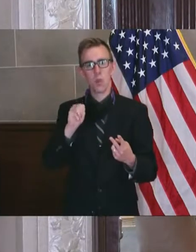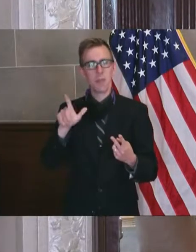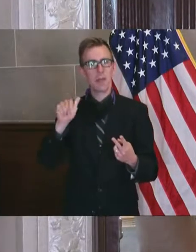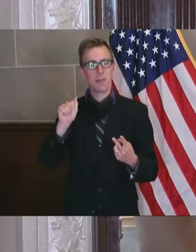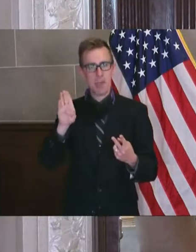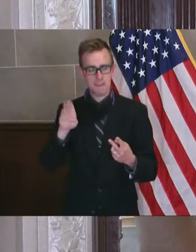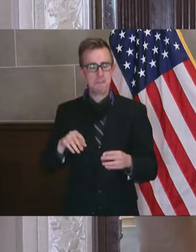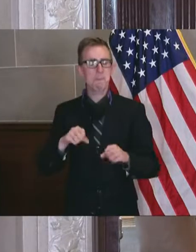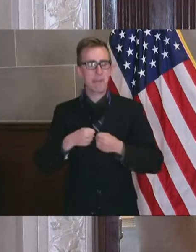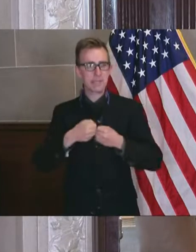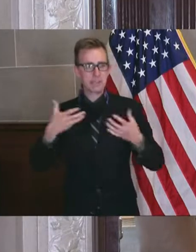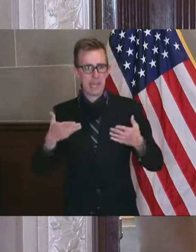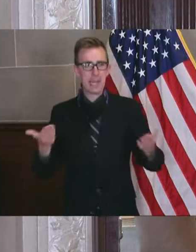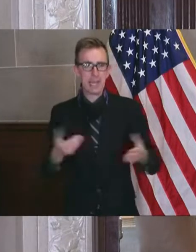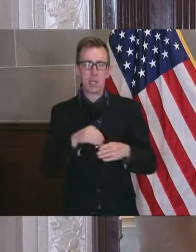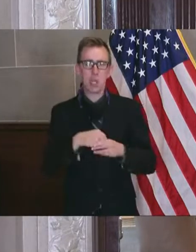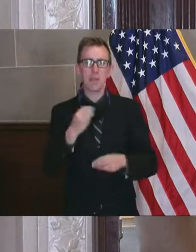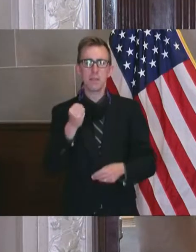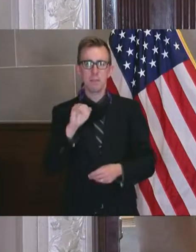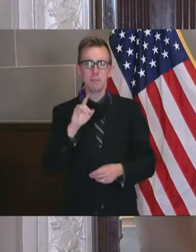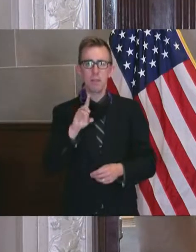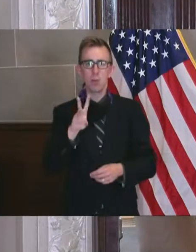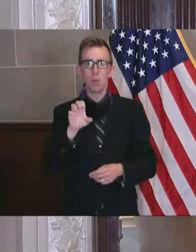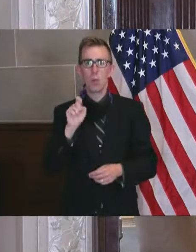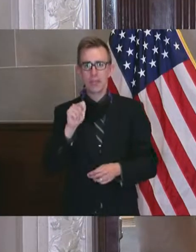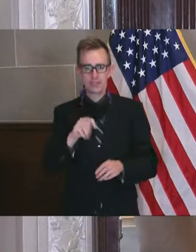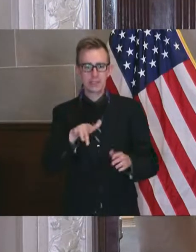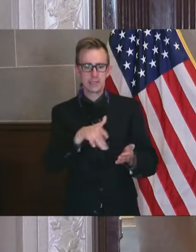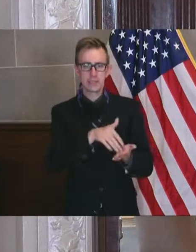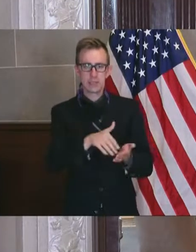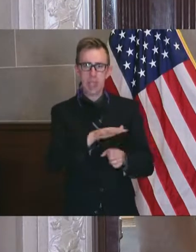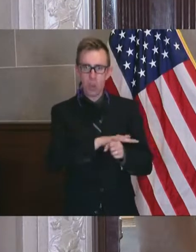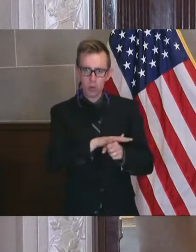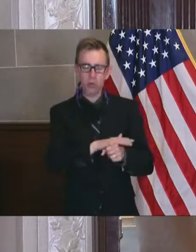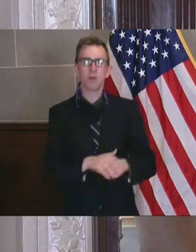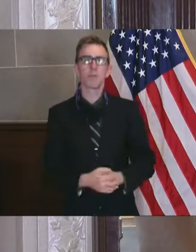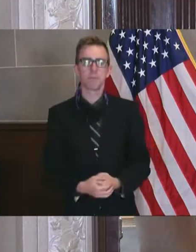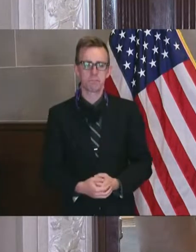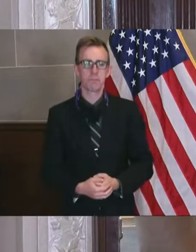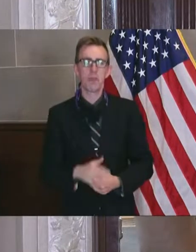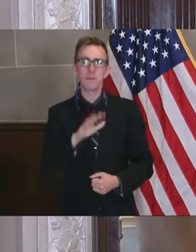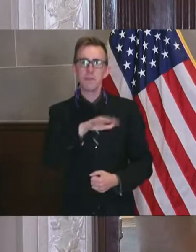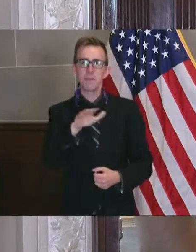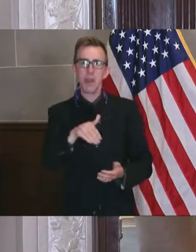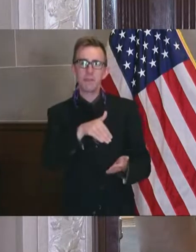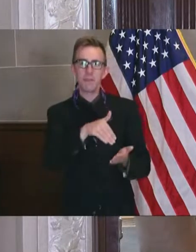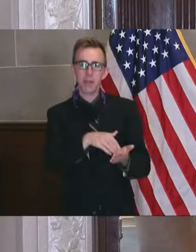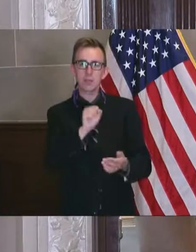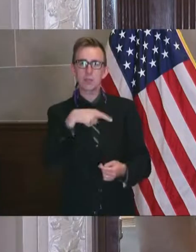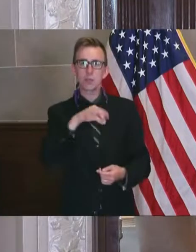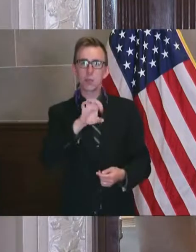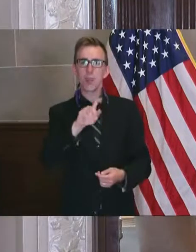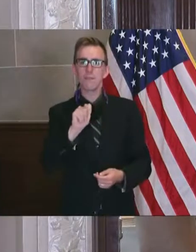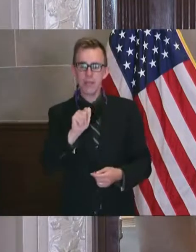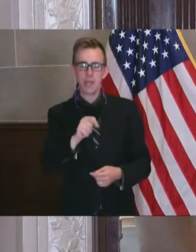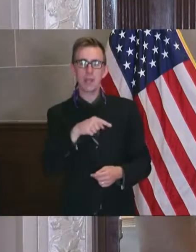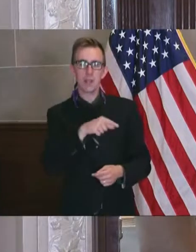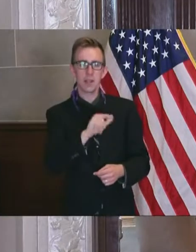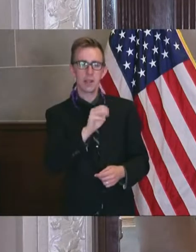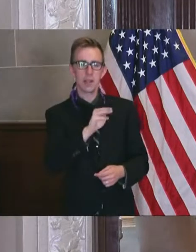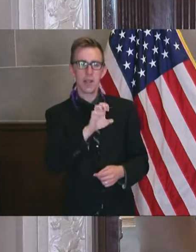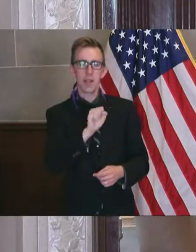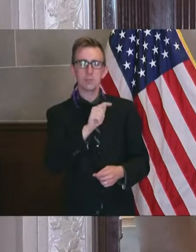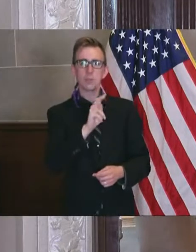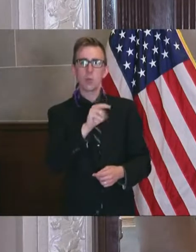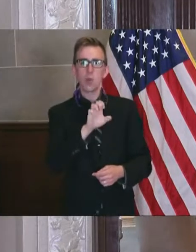expanding in Missouri's Hunt Midwest subtropolis, a 55,000 square foot mandated limestone